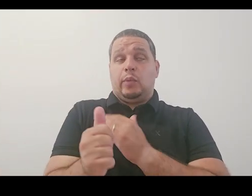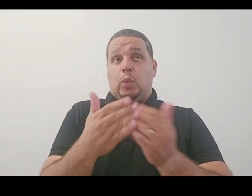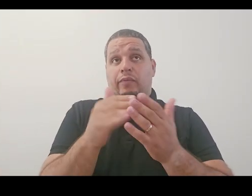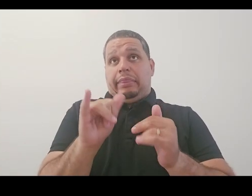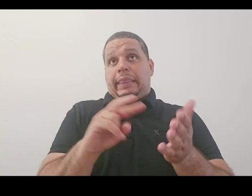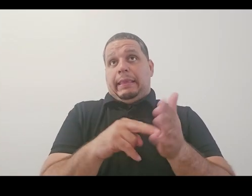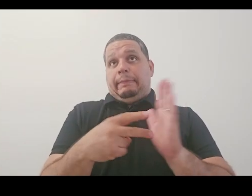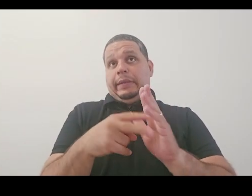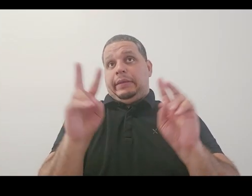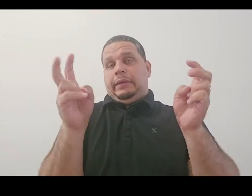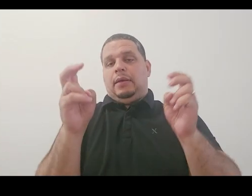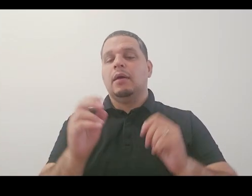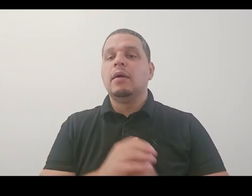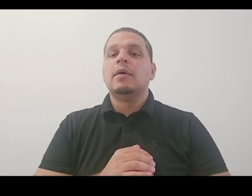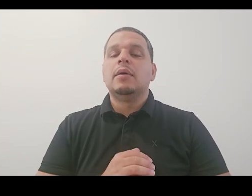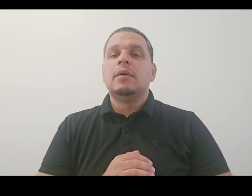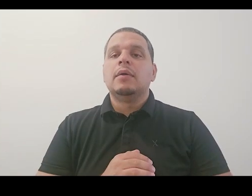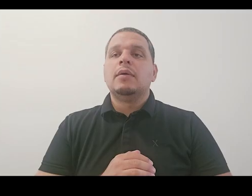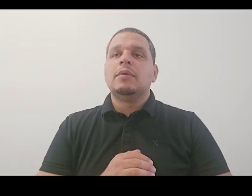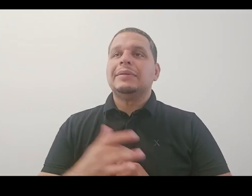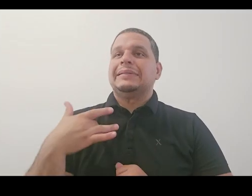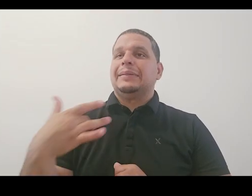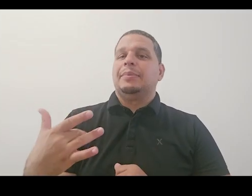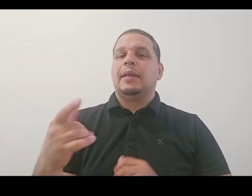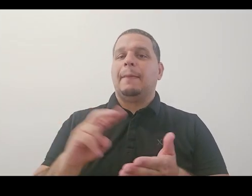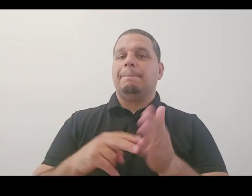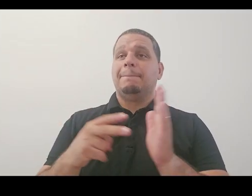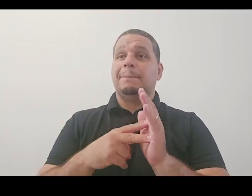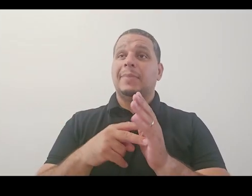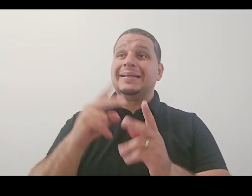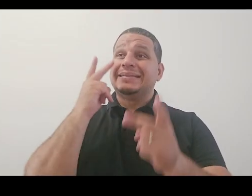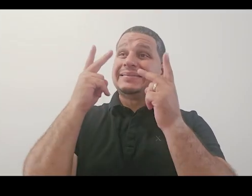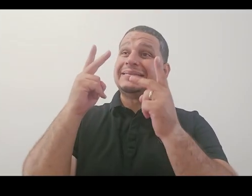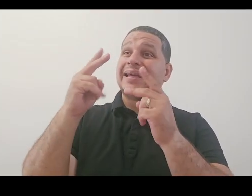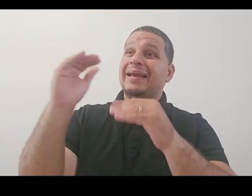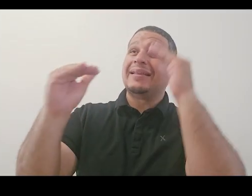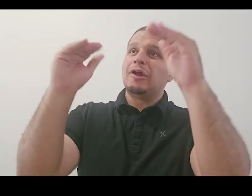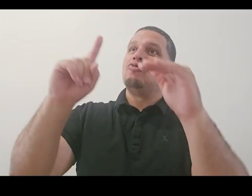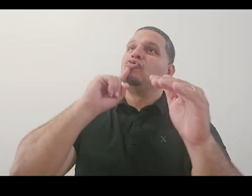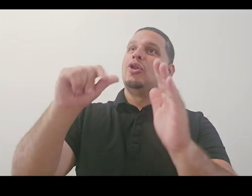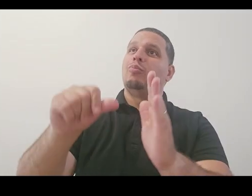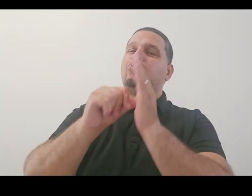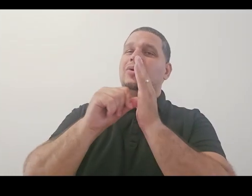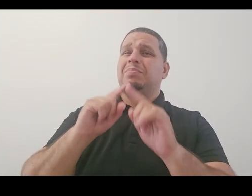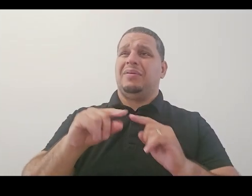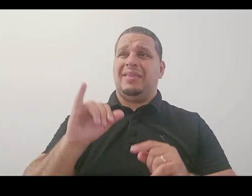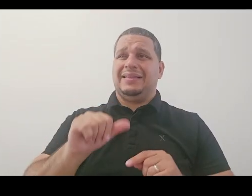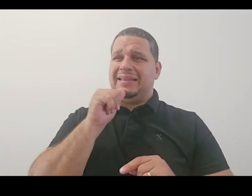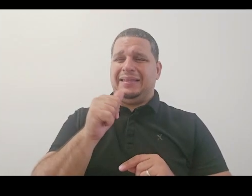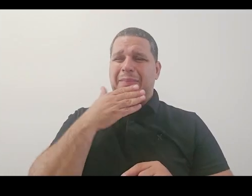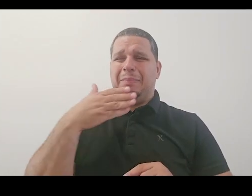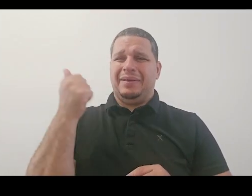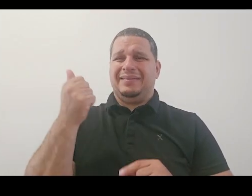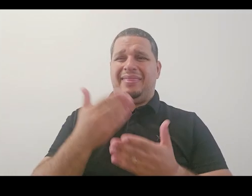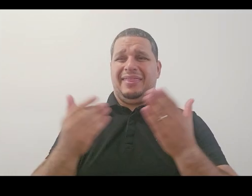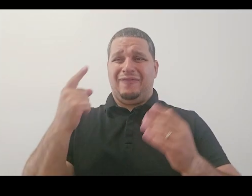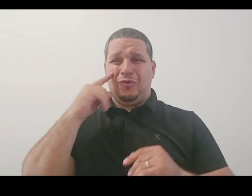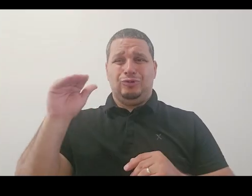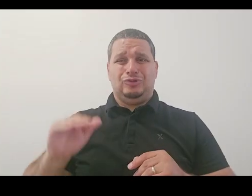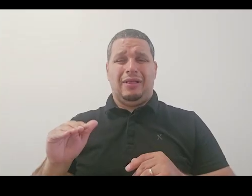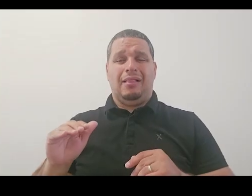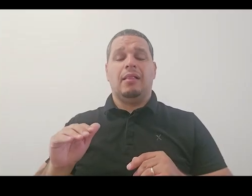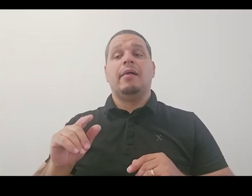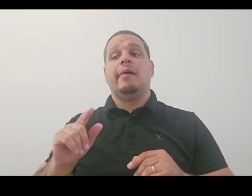skills, whatever that means. Usually it means that sighted adults are really impressed, which is not always the best thing for a